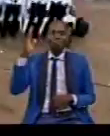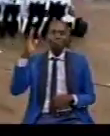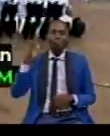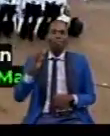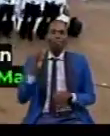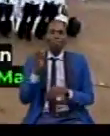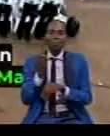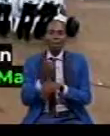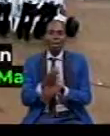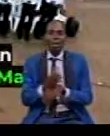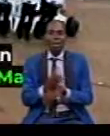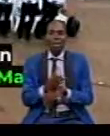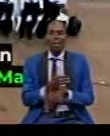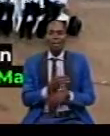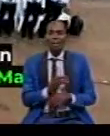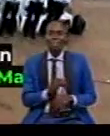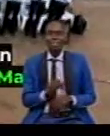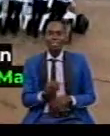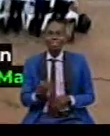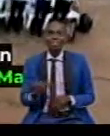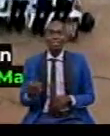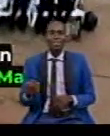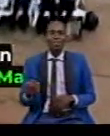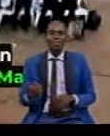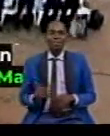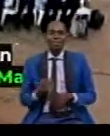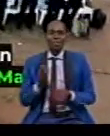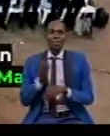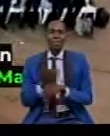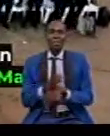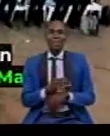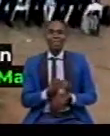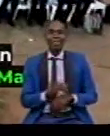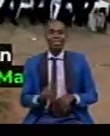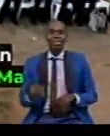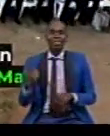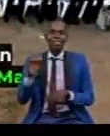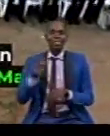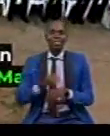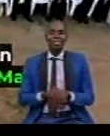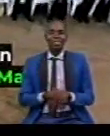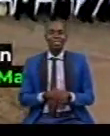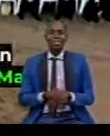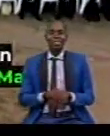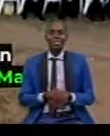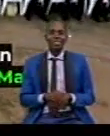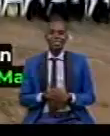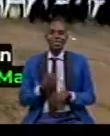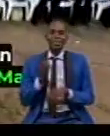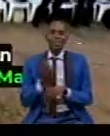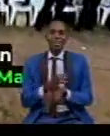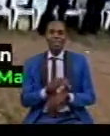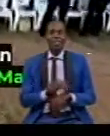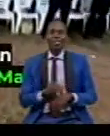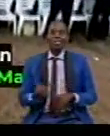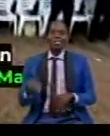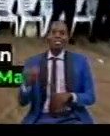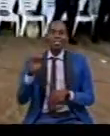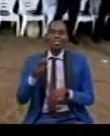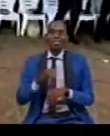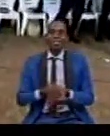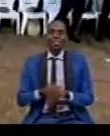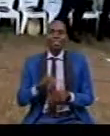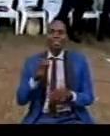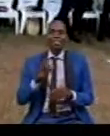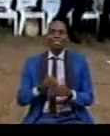Complete the pro format and send it back. You have listened to this message, and you have taken